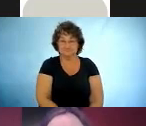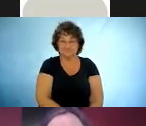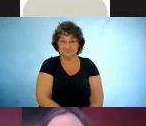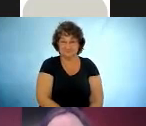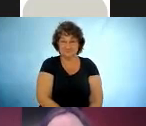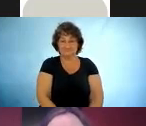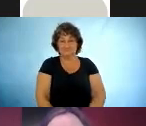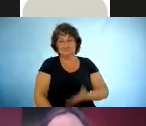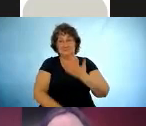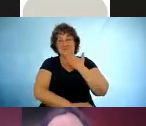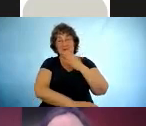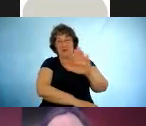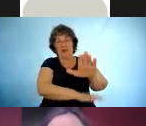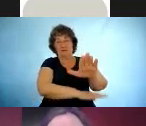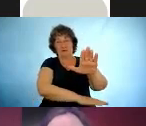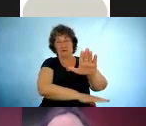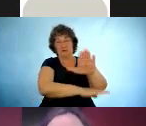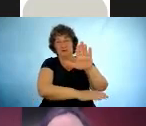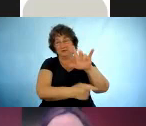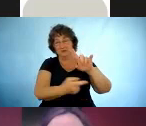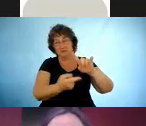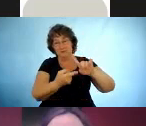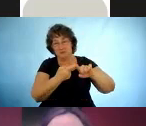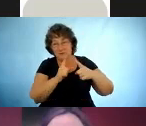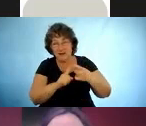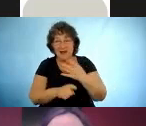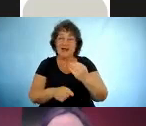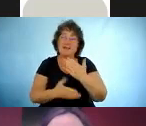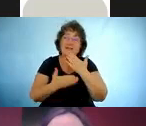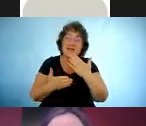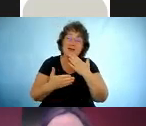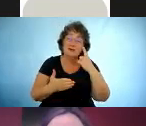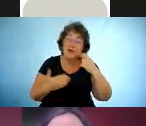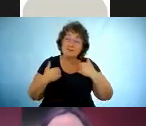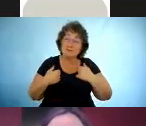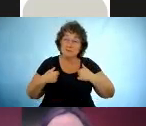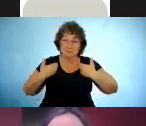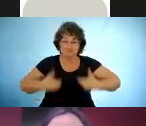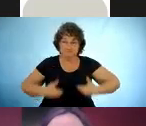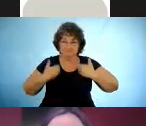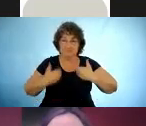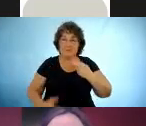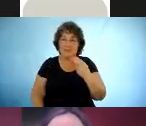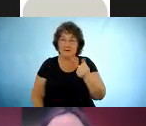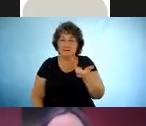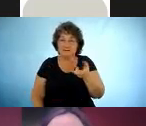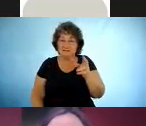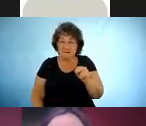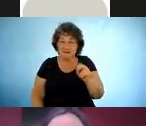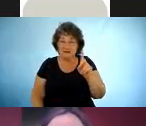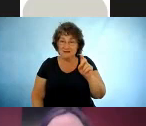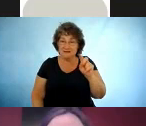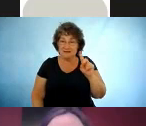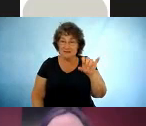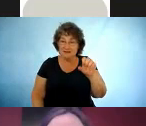Good afternoon, friends, and thank you for having me, Serena. My name is Hassan Davis. I am an African-American